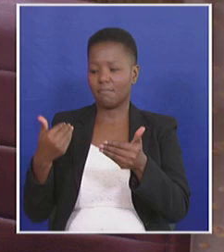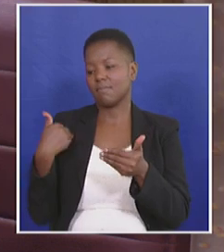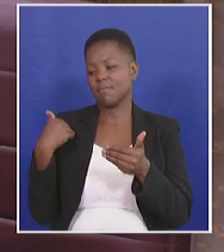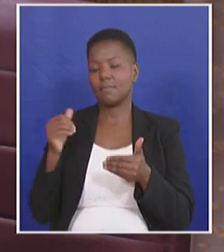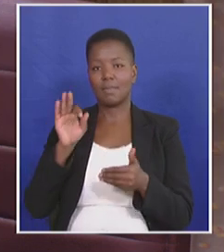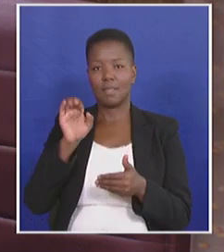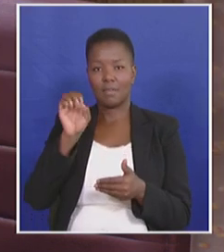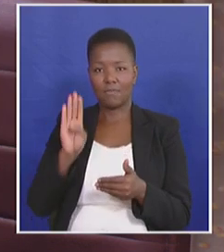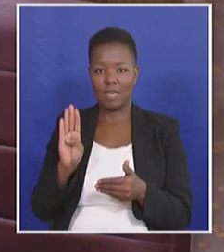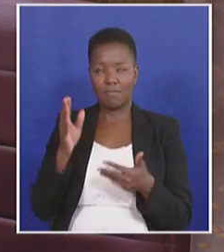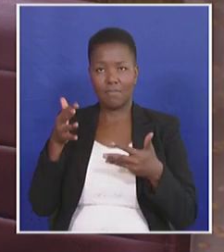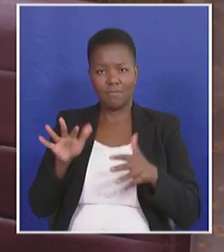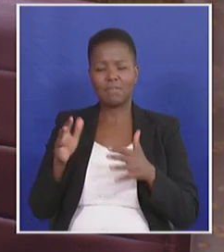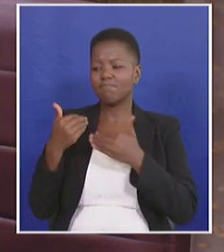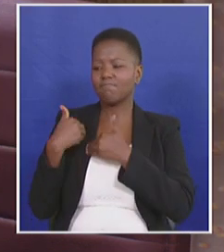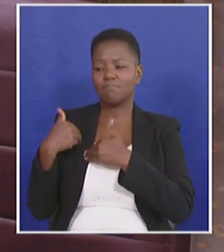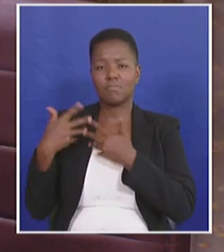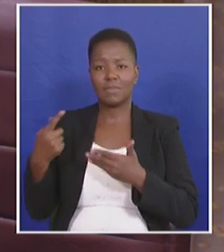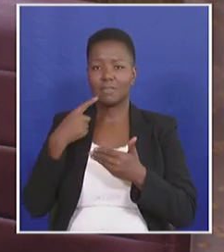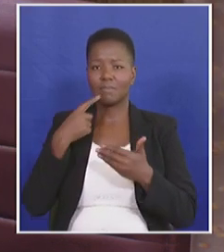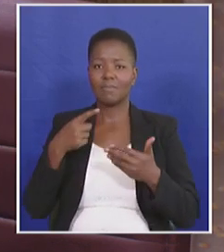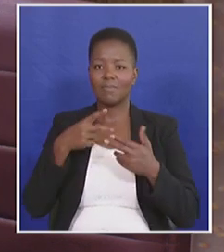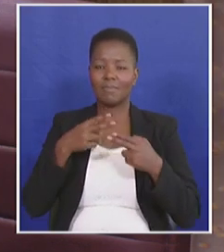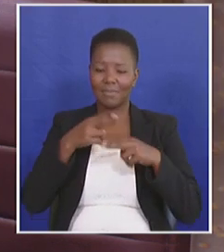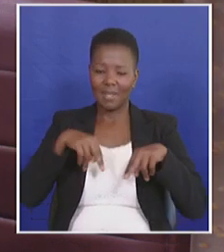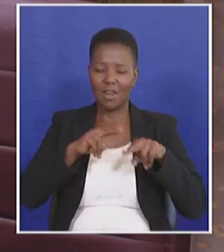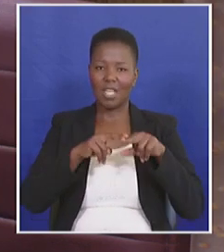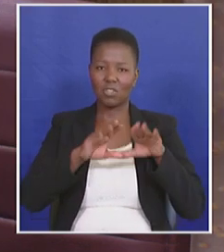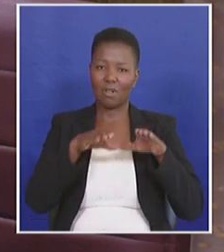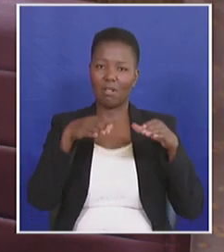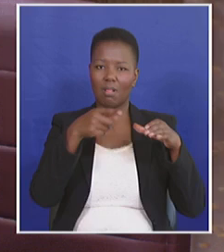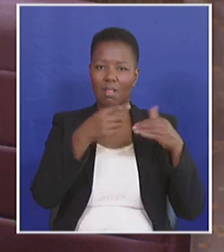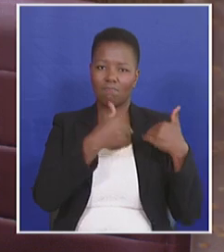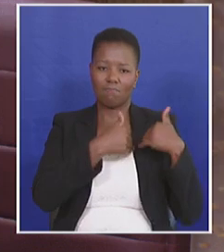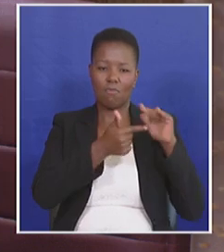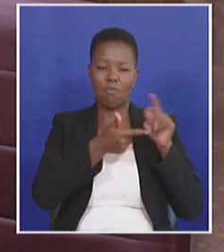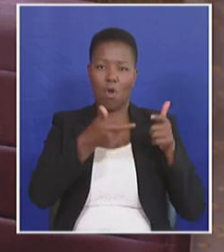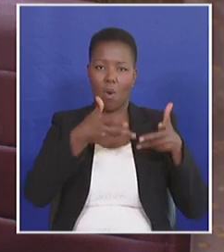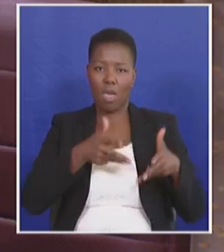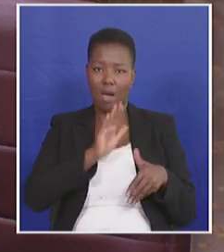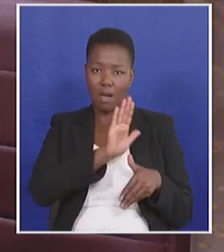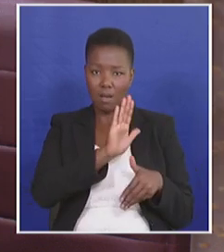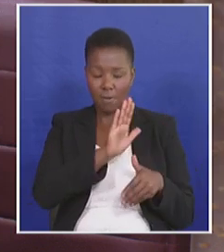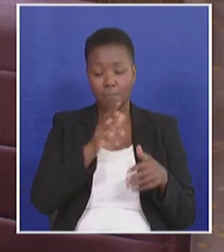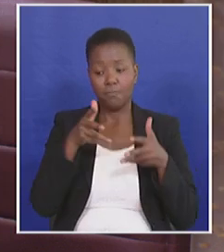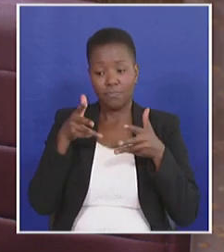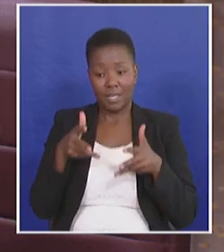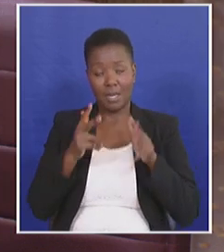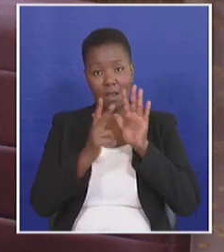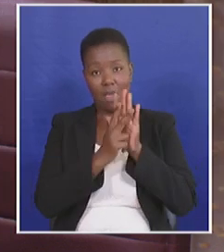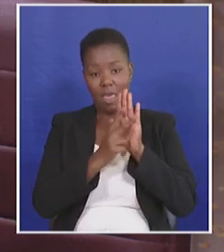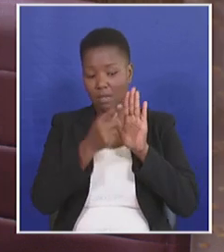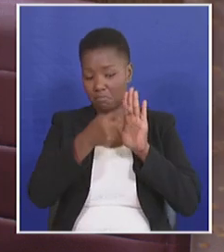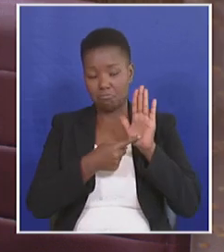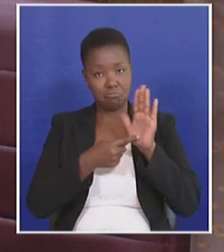with the establishment and mandate of the National Forum on the legal profession. The remainder of the Act is not yet in operation and